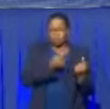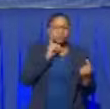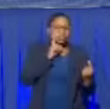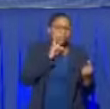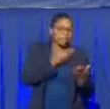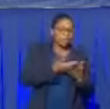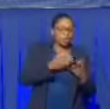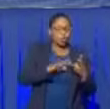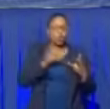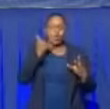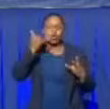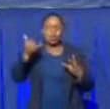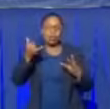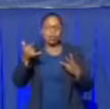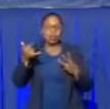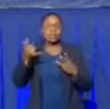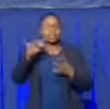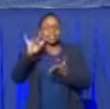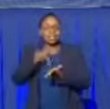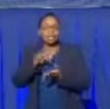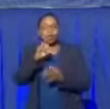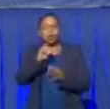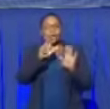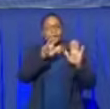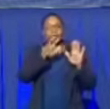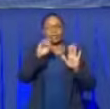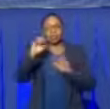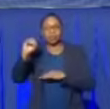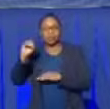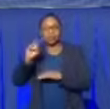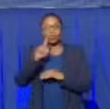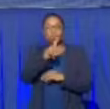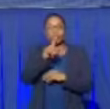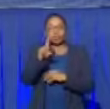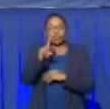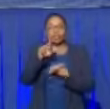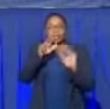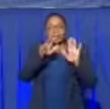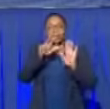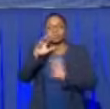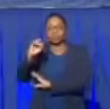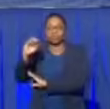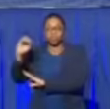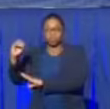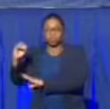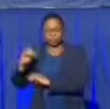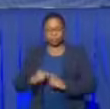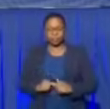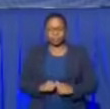center at 0800 11 8000.